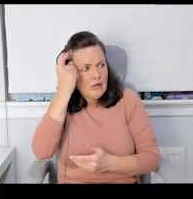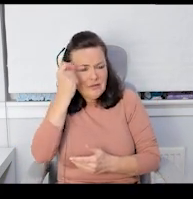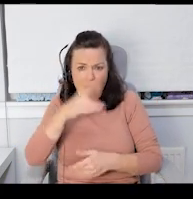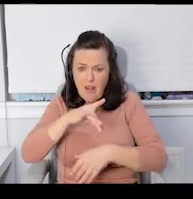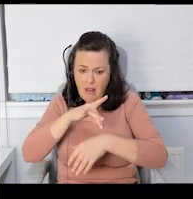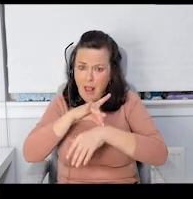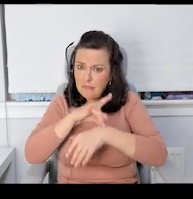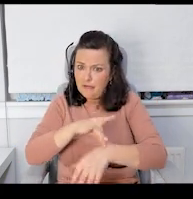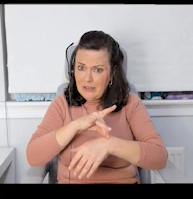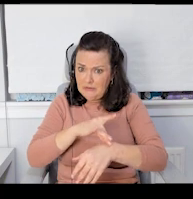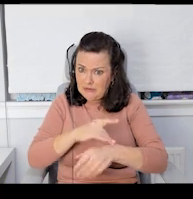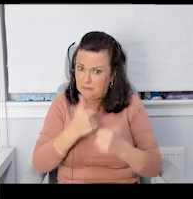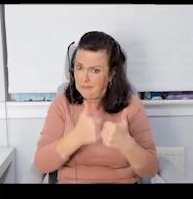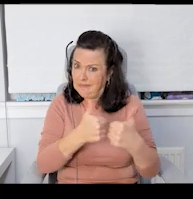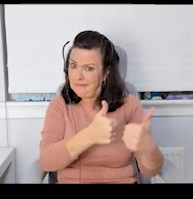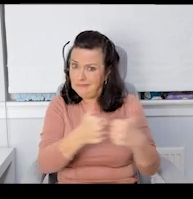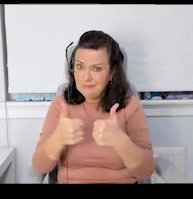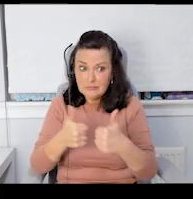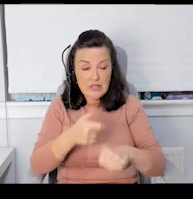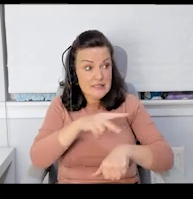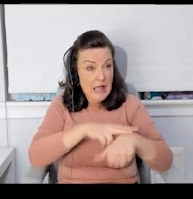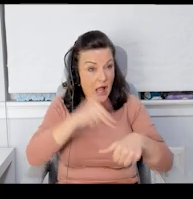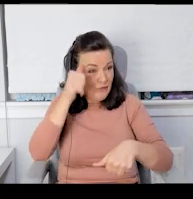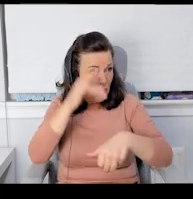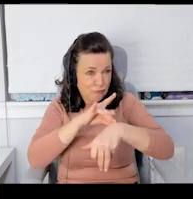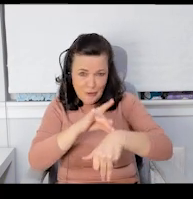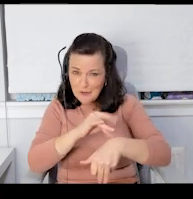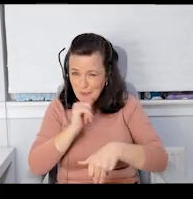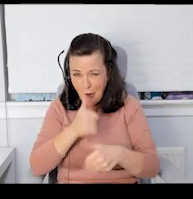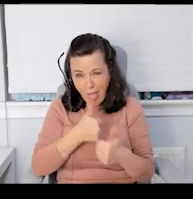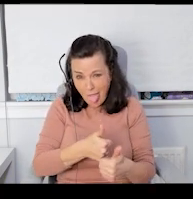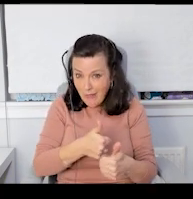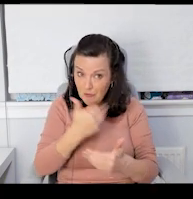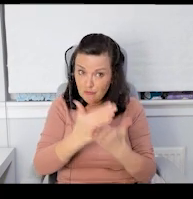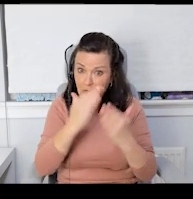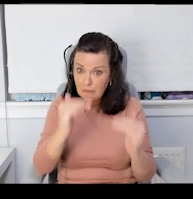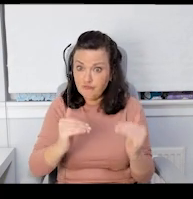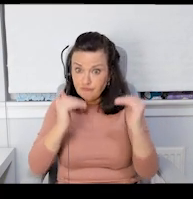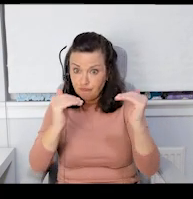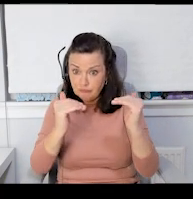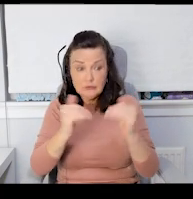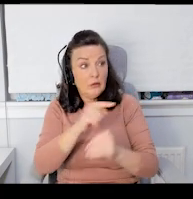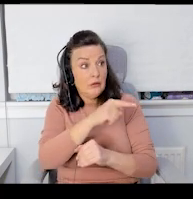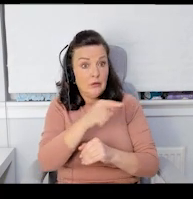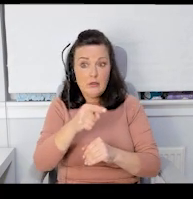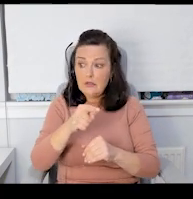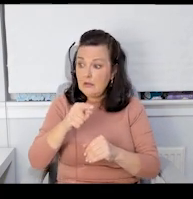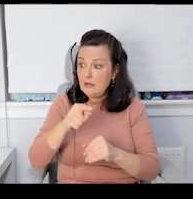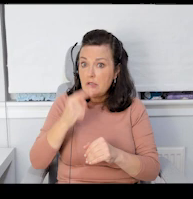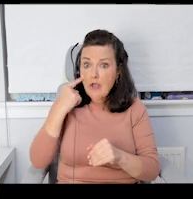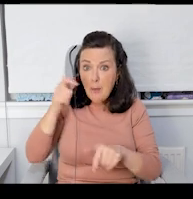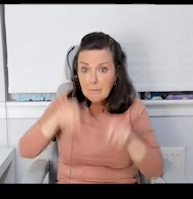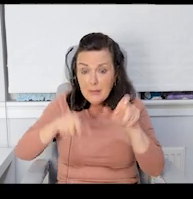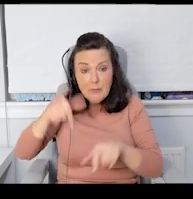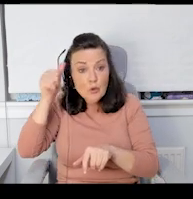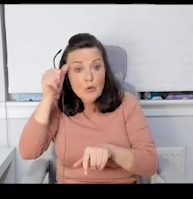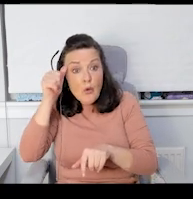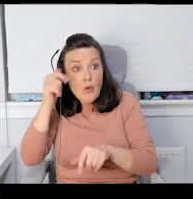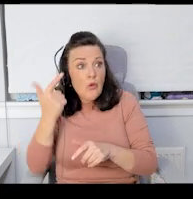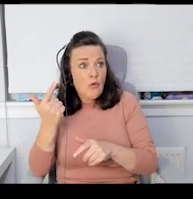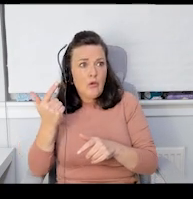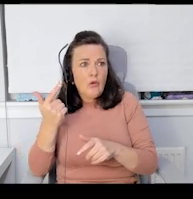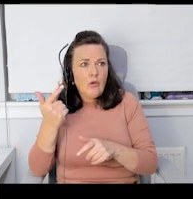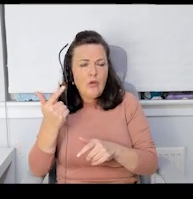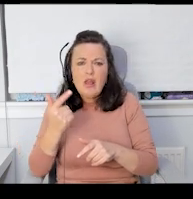pathway, staff knowing that, young people knowing it, parents knowing about it, knowing that the option exists,